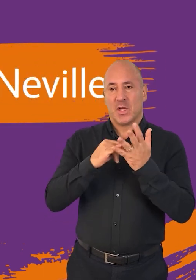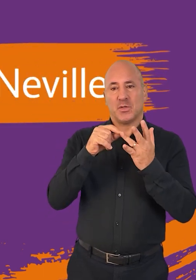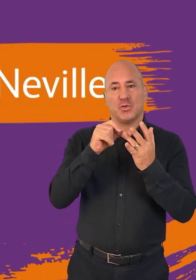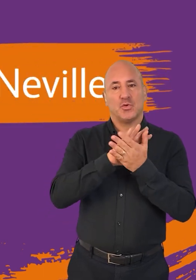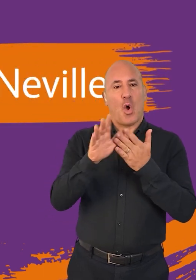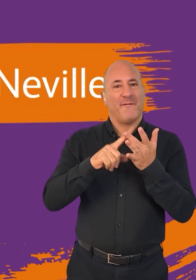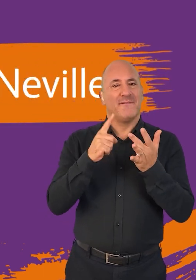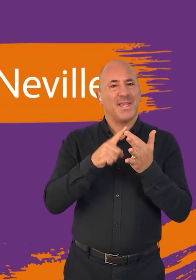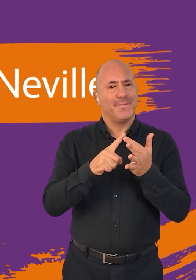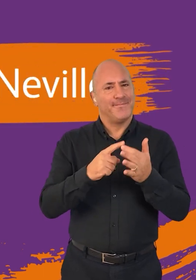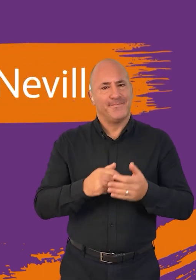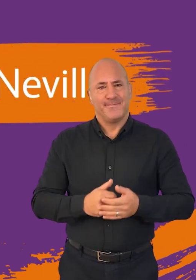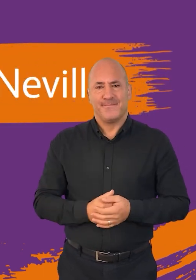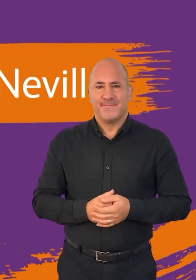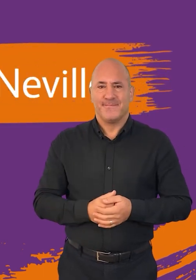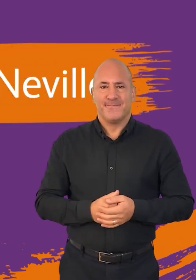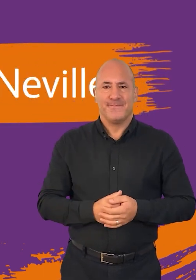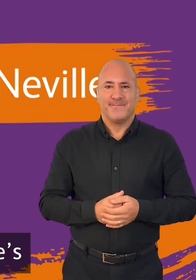Sophie Neville.